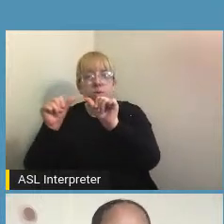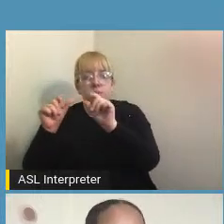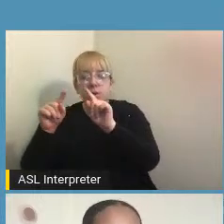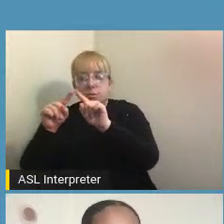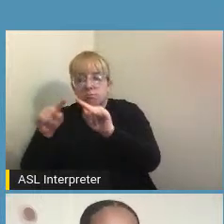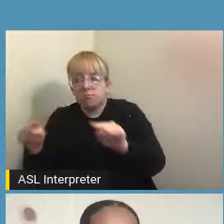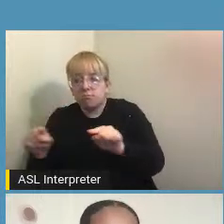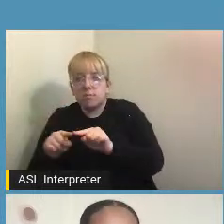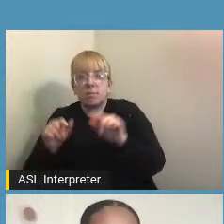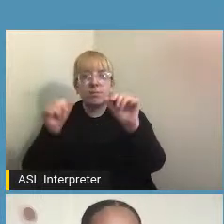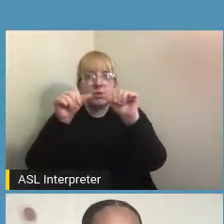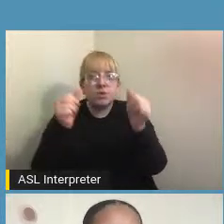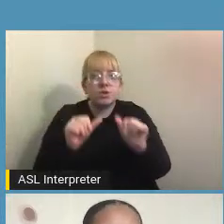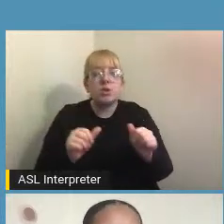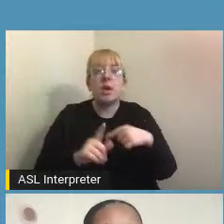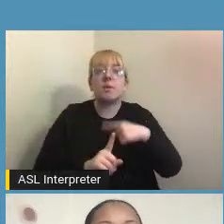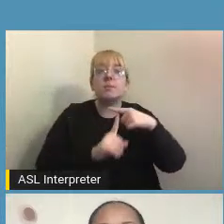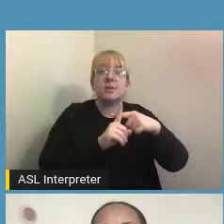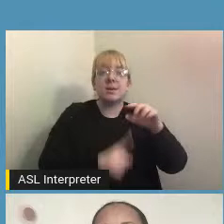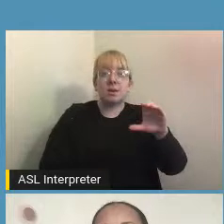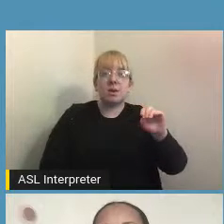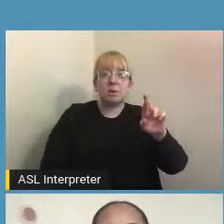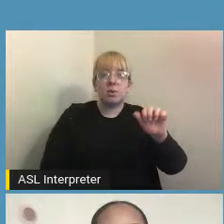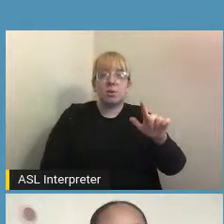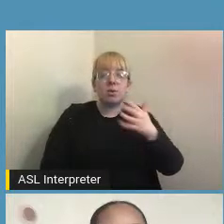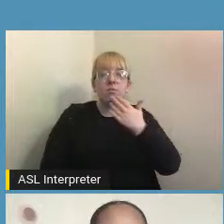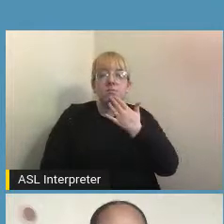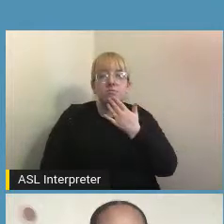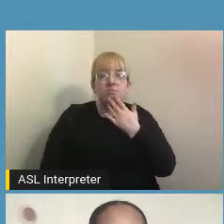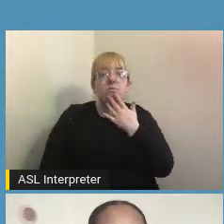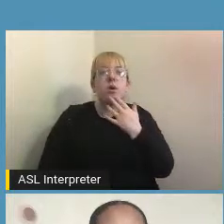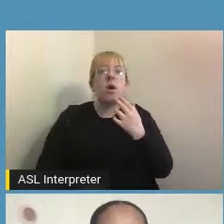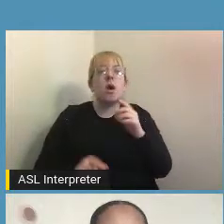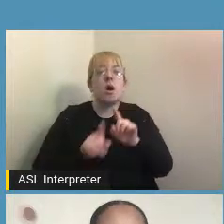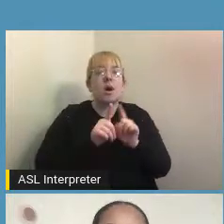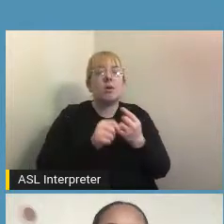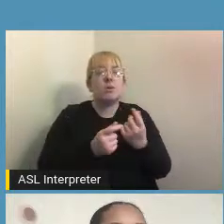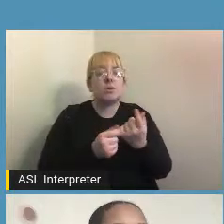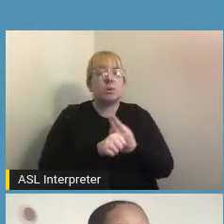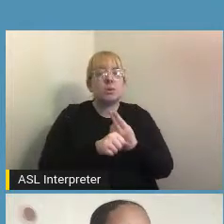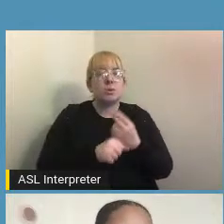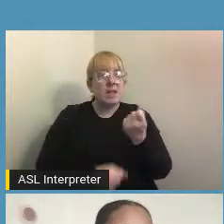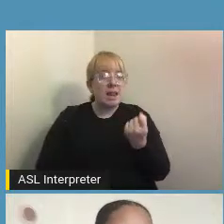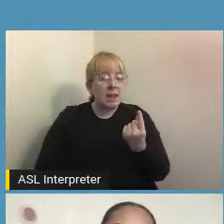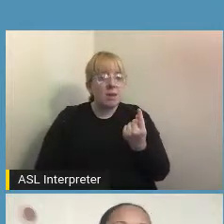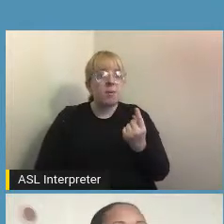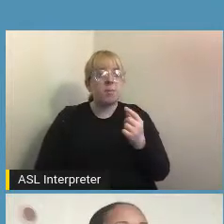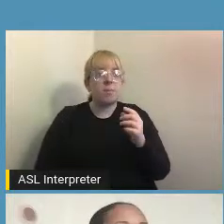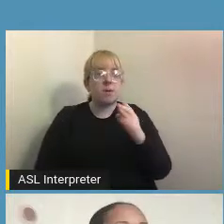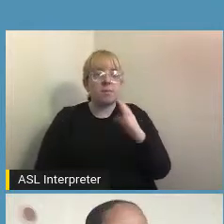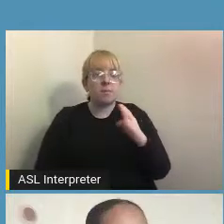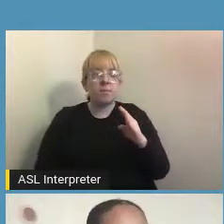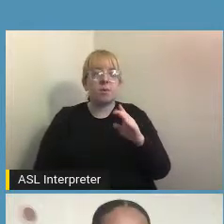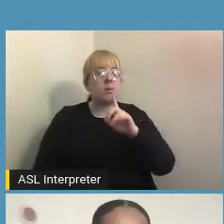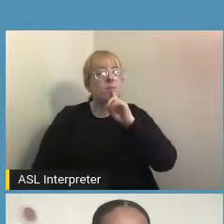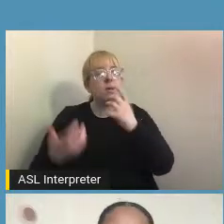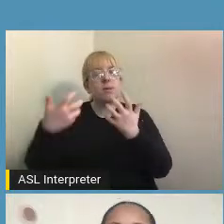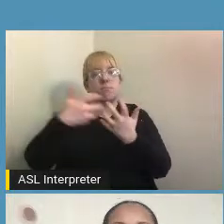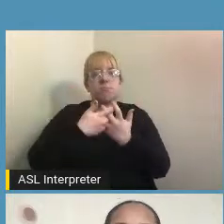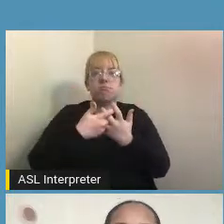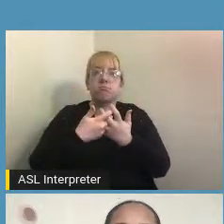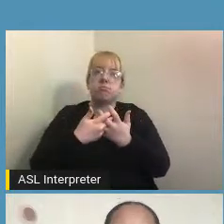bring this campaign to life." We also used a little bit of blue because the coral and the blue just paired very nicely